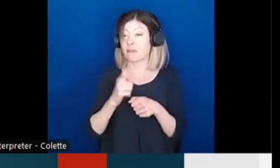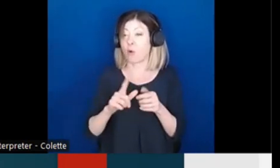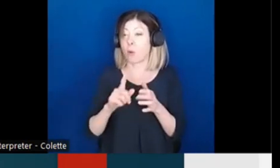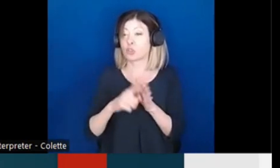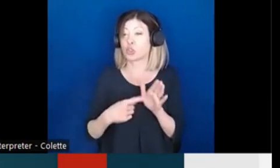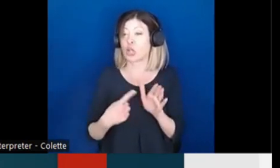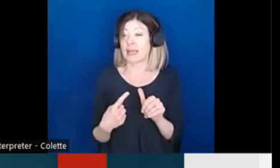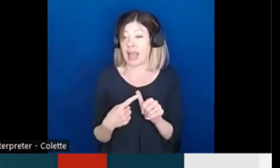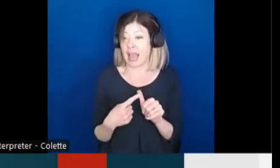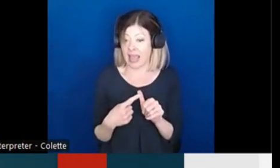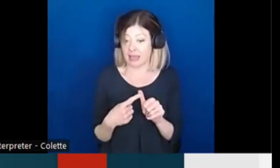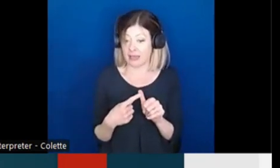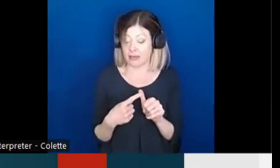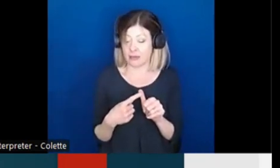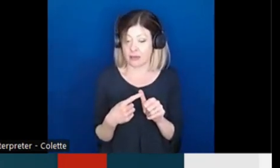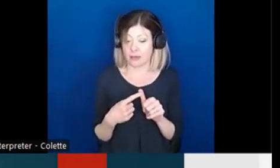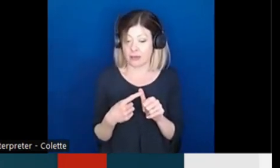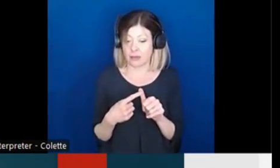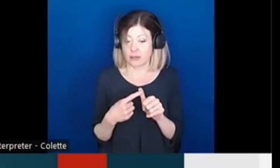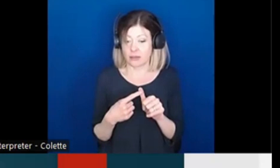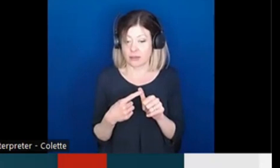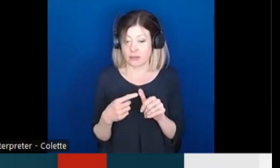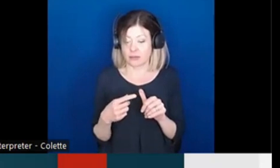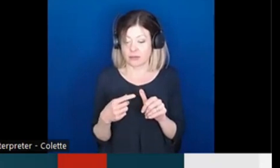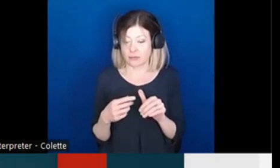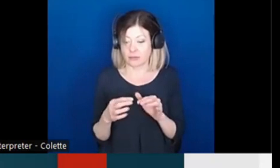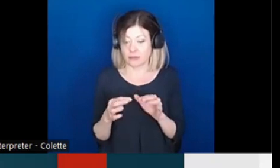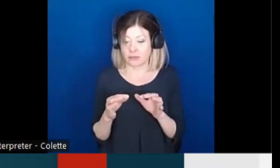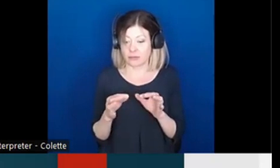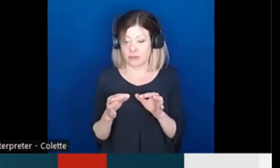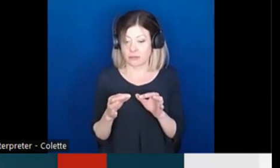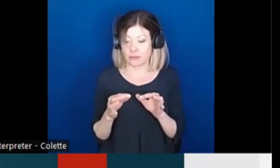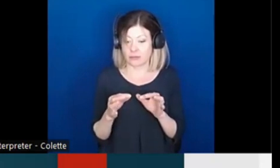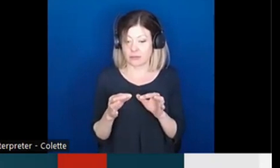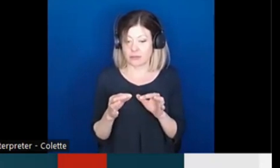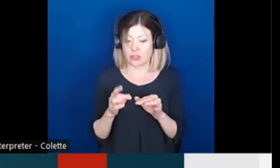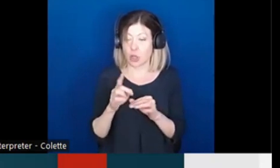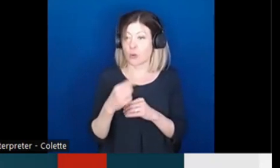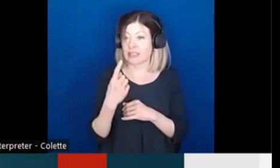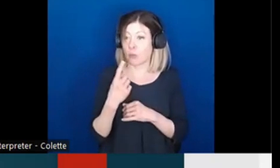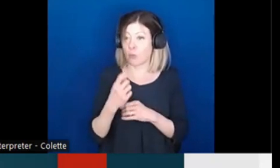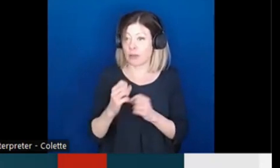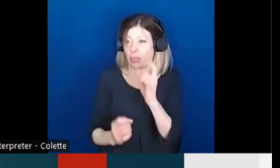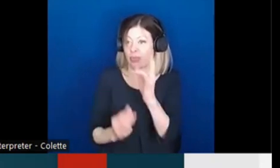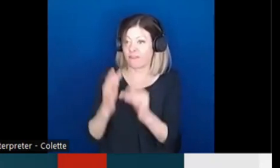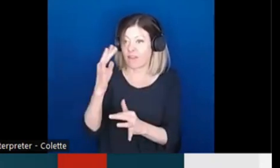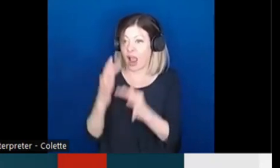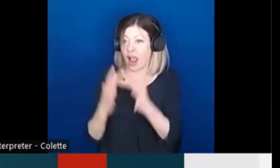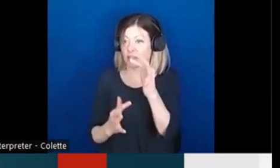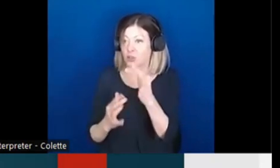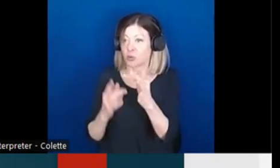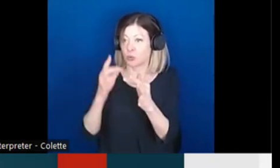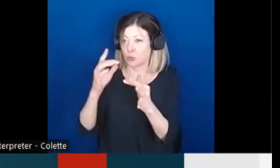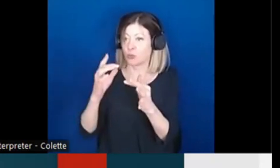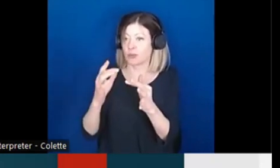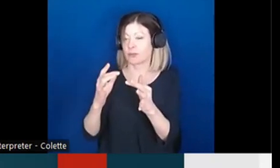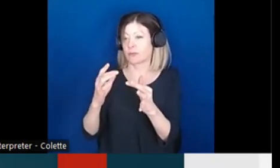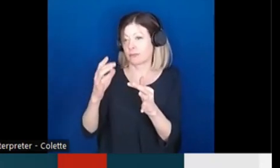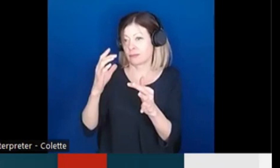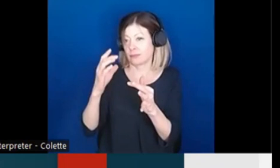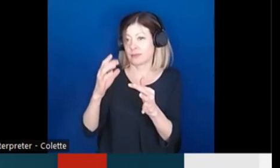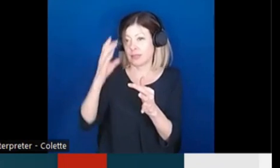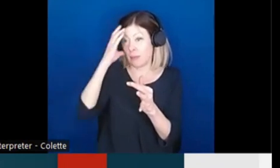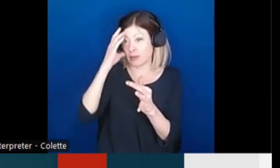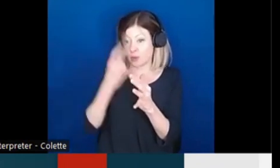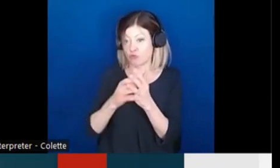where Bertha Mason, although we don't know it's her at the time, sets fire to Rochester's bed and Jane saves him. And this is done in the medium of